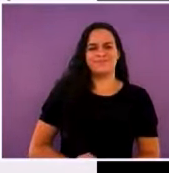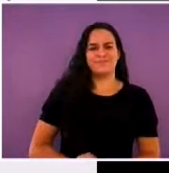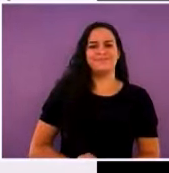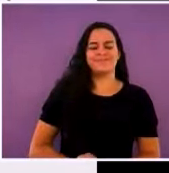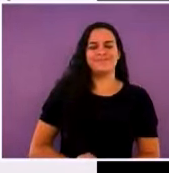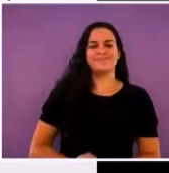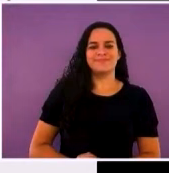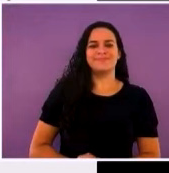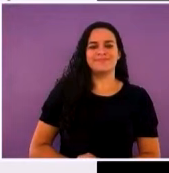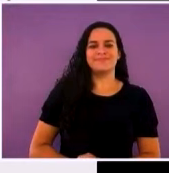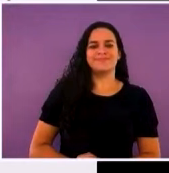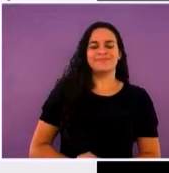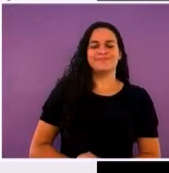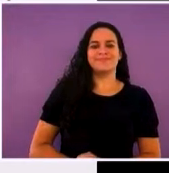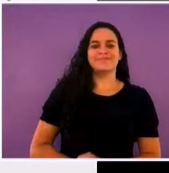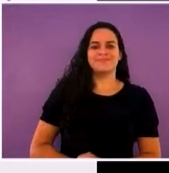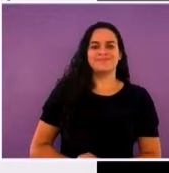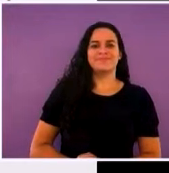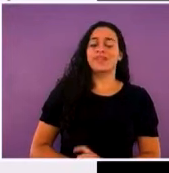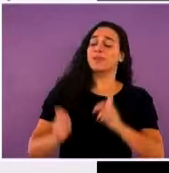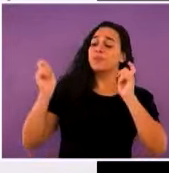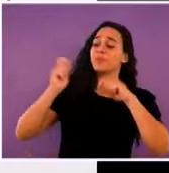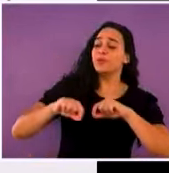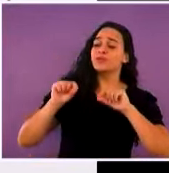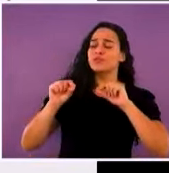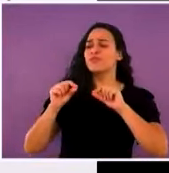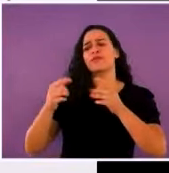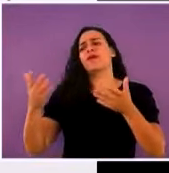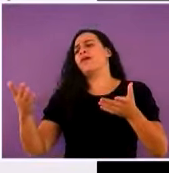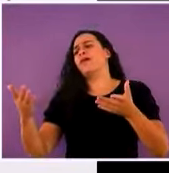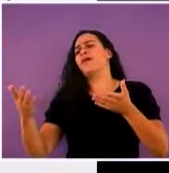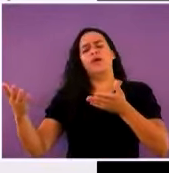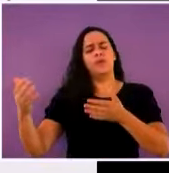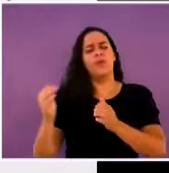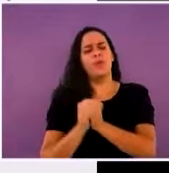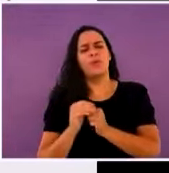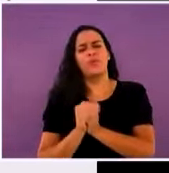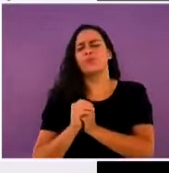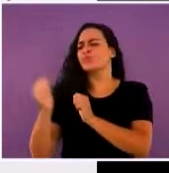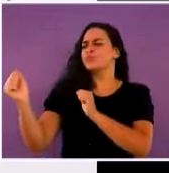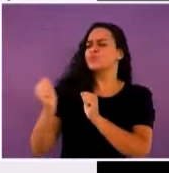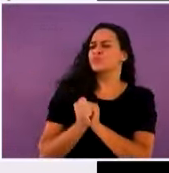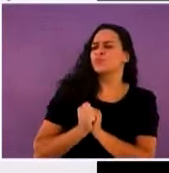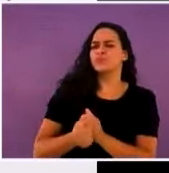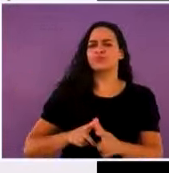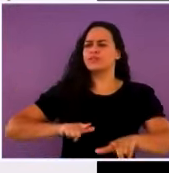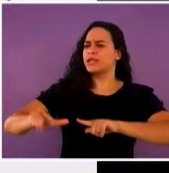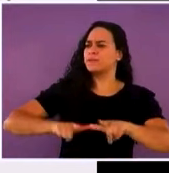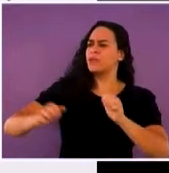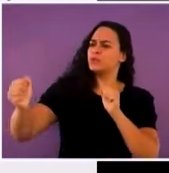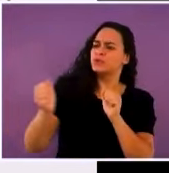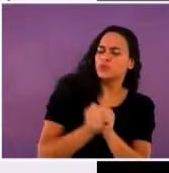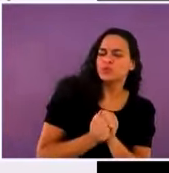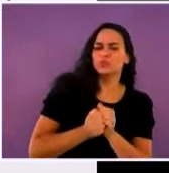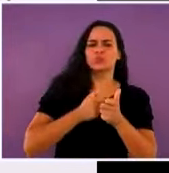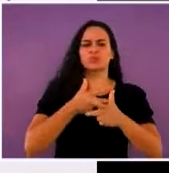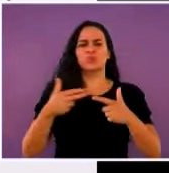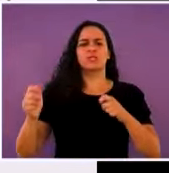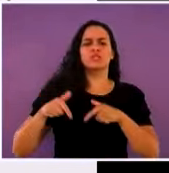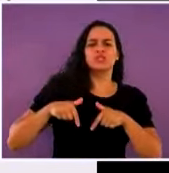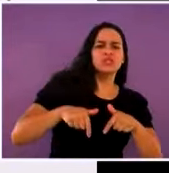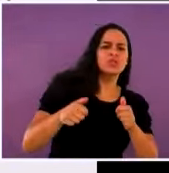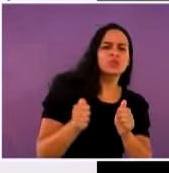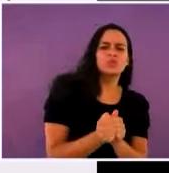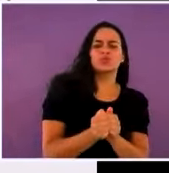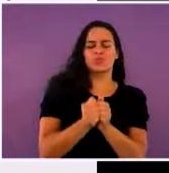to pray together. Para que possamos andar, orar e trabalhar juntos. And he is not only been writing